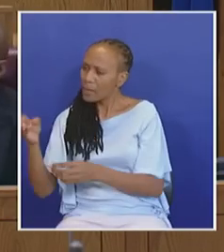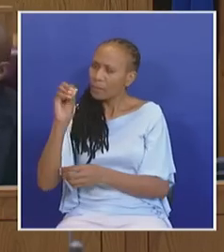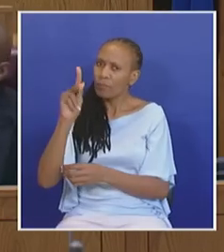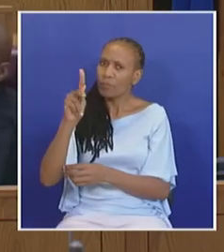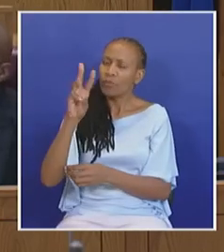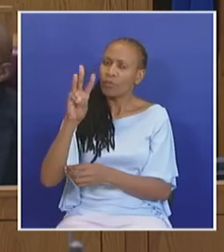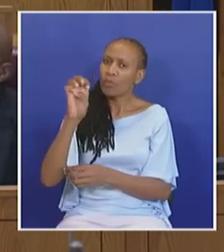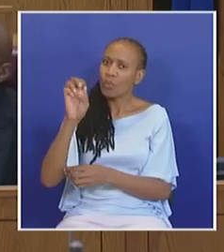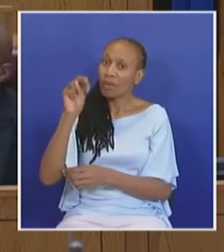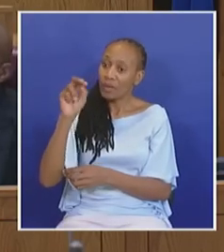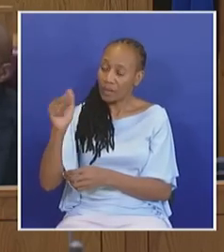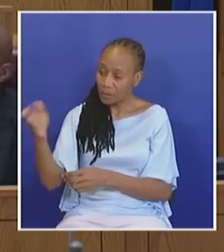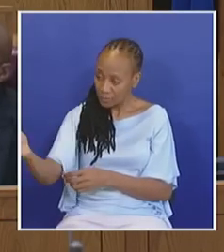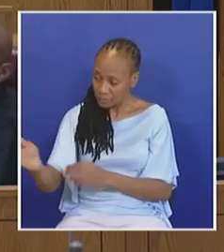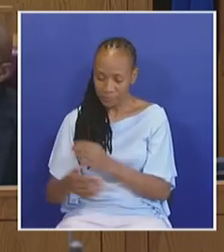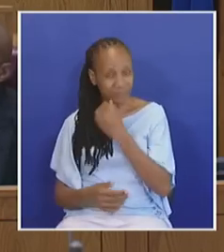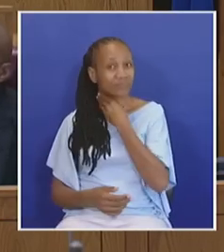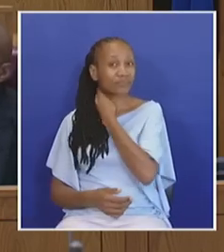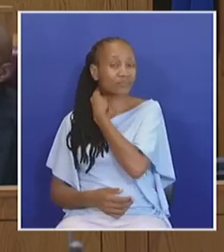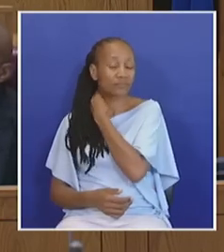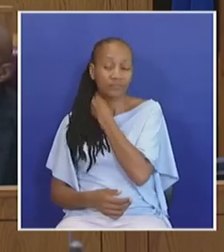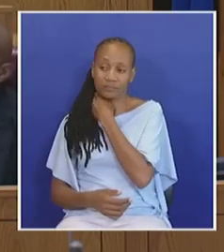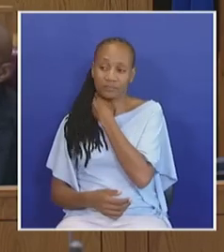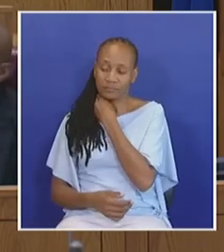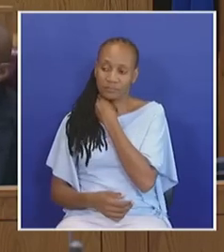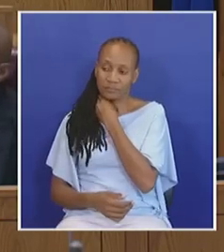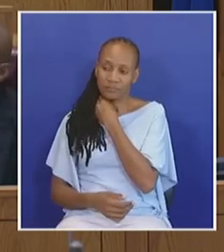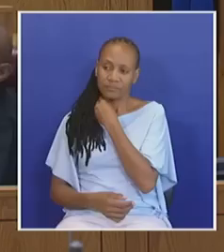I'll recognize you later, ma'am. Honorable Mokoena.